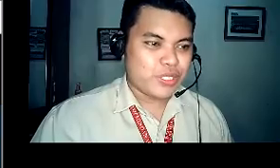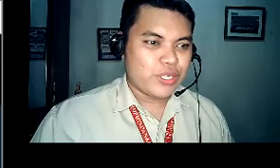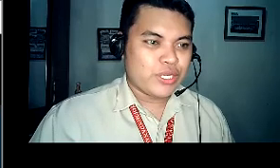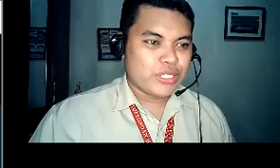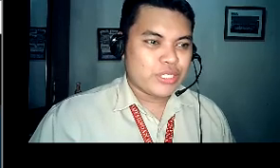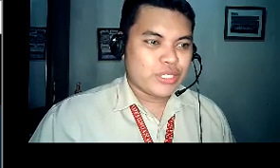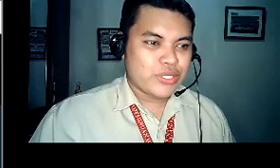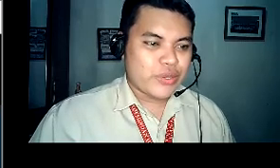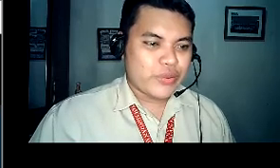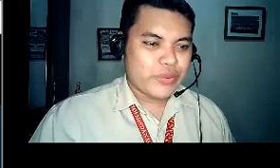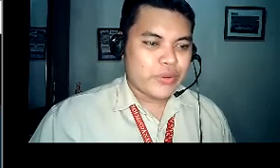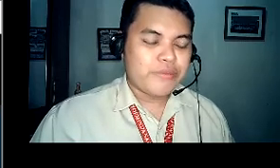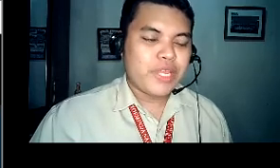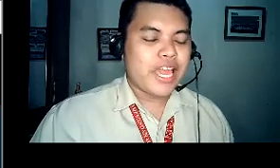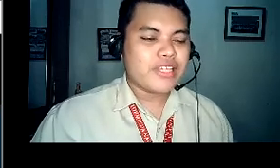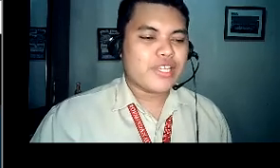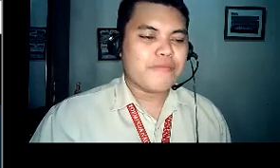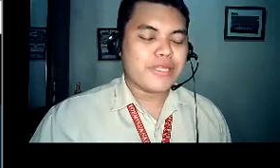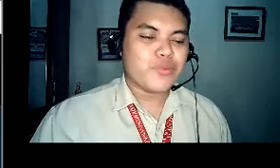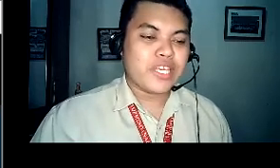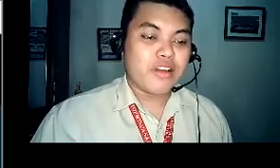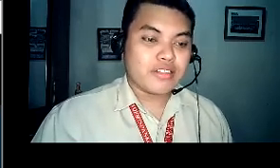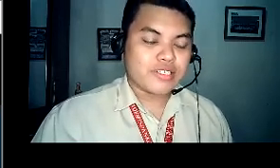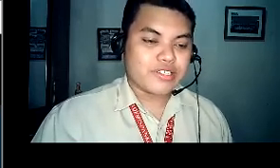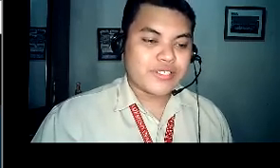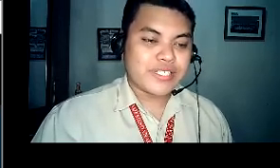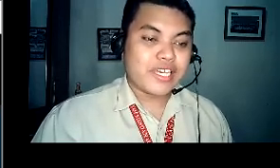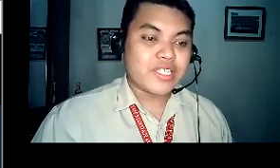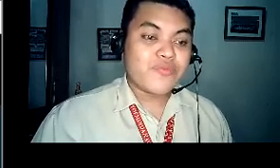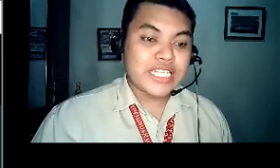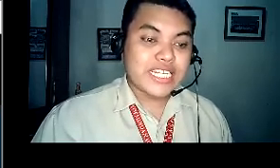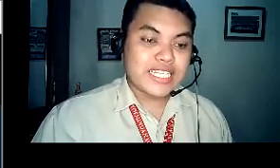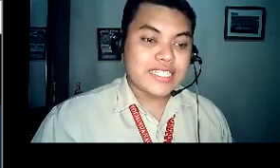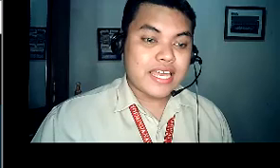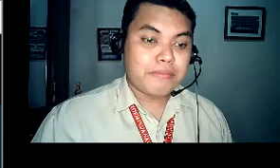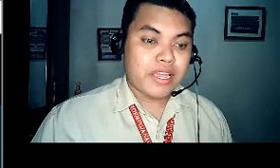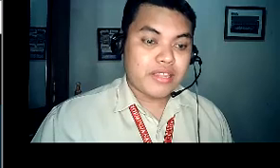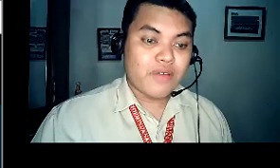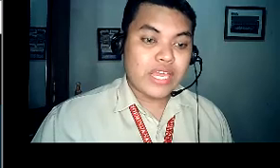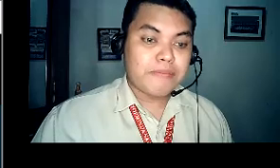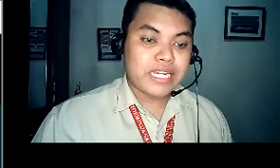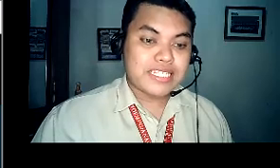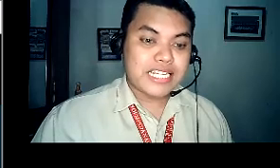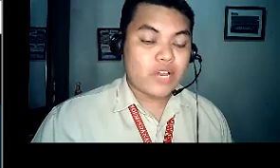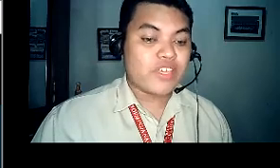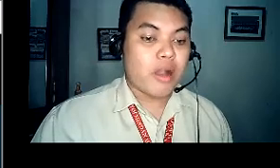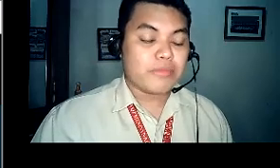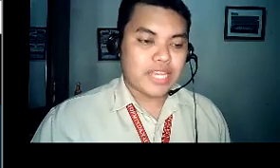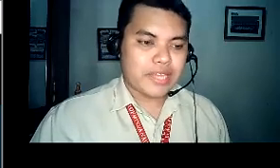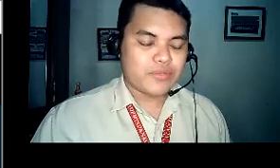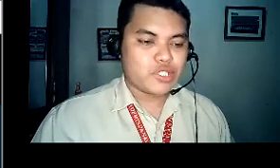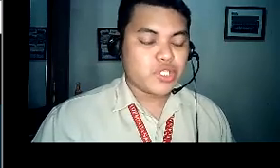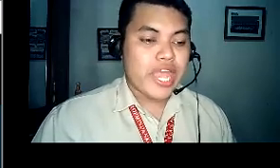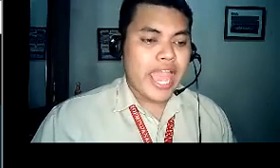language. So communication between cultures is facilitated by the availability of a